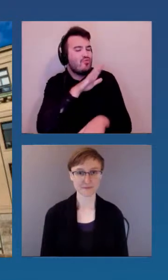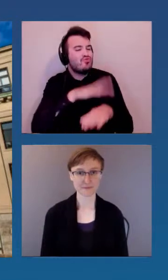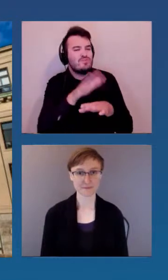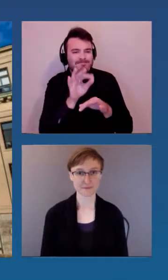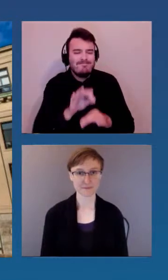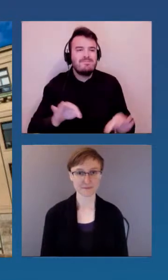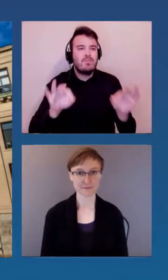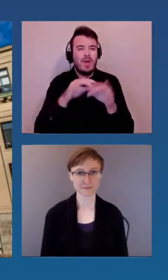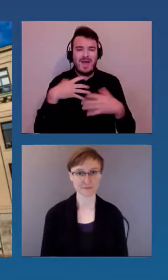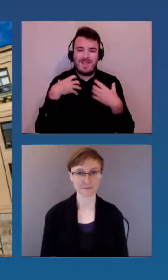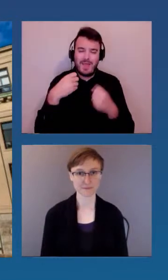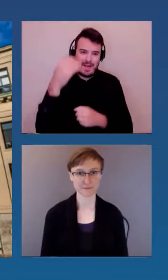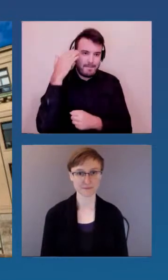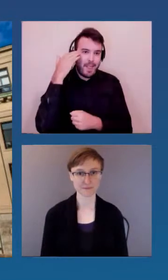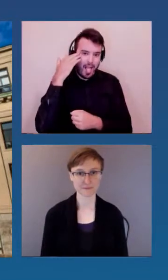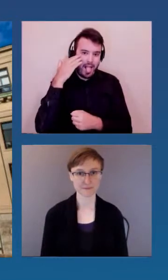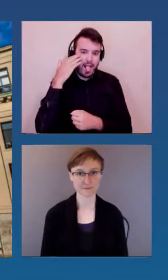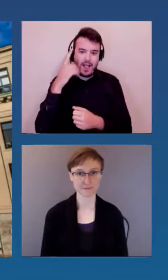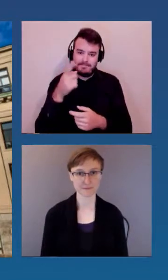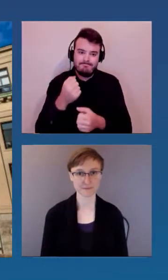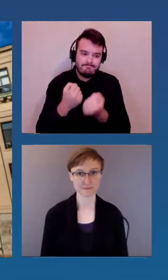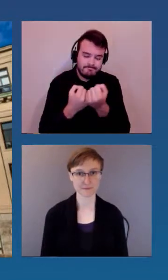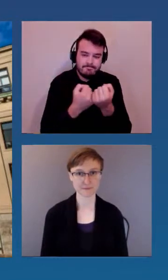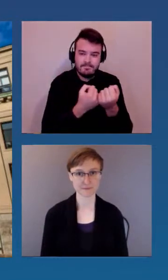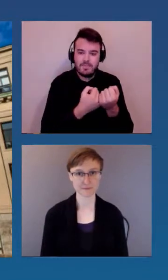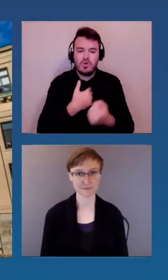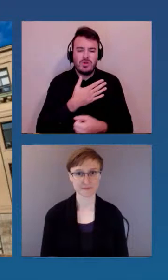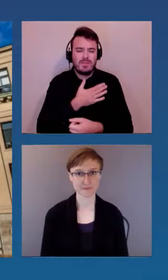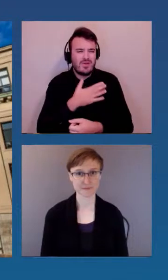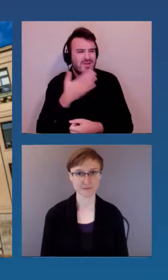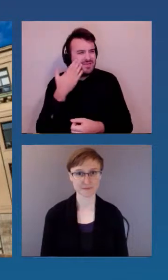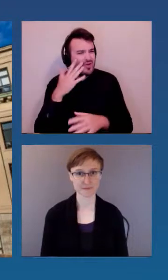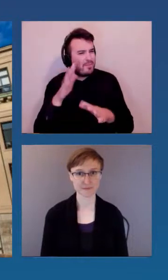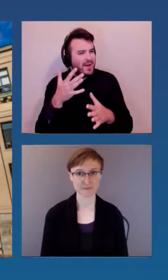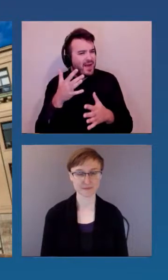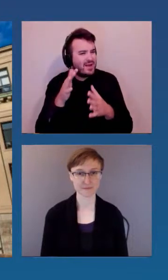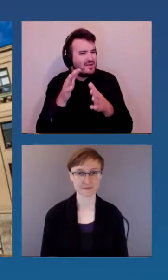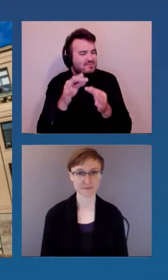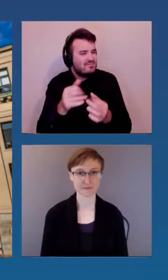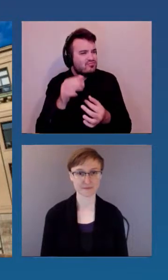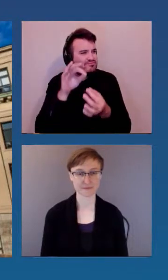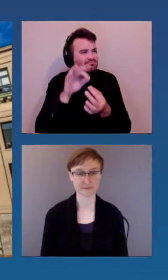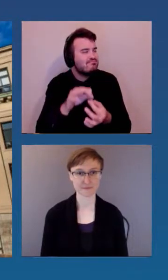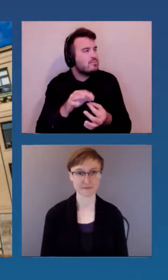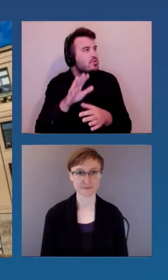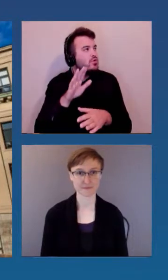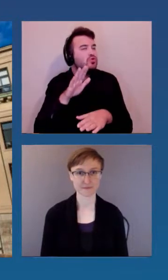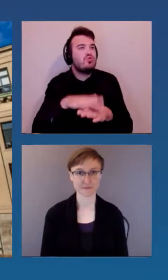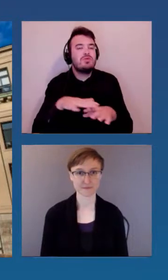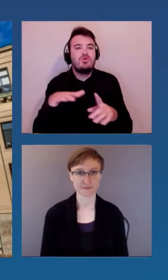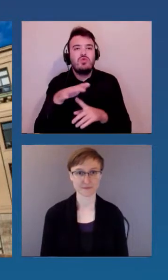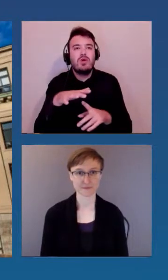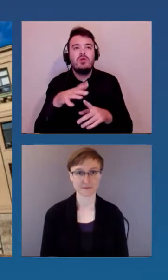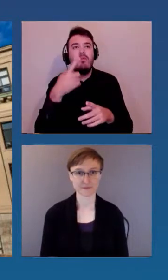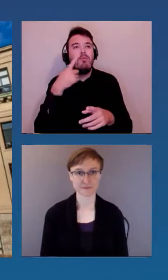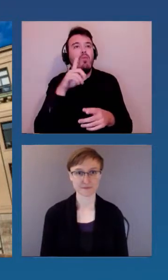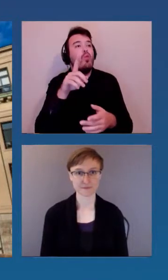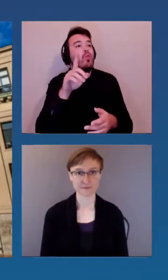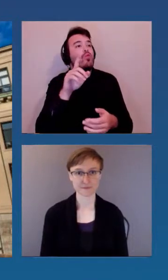our students, to understand the gravity of the situation and their personal responsibility with regard to